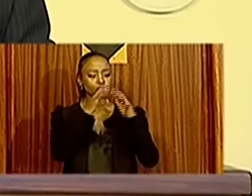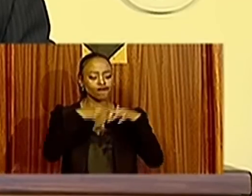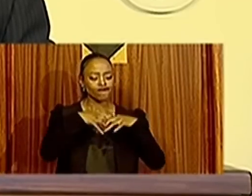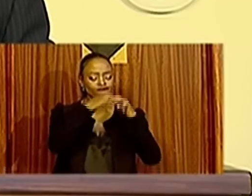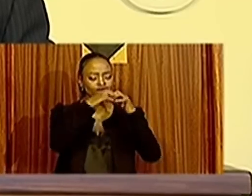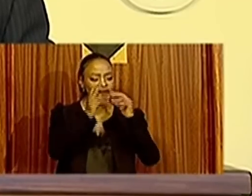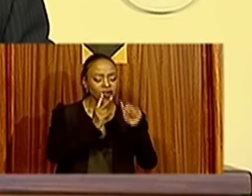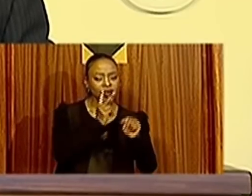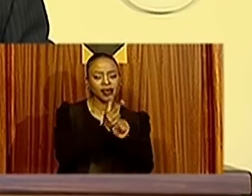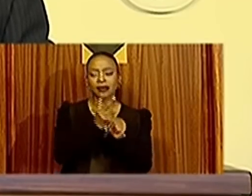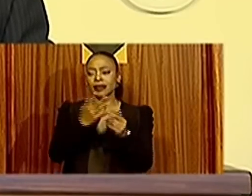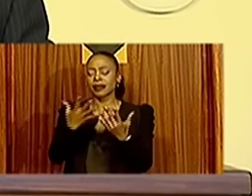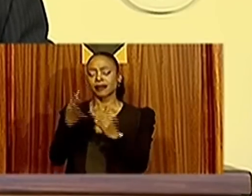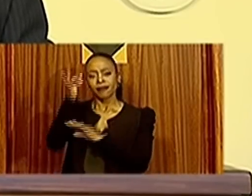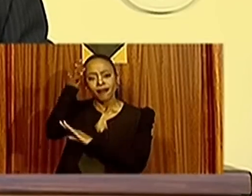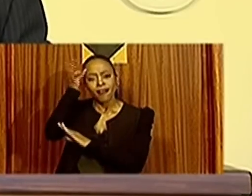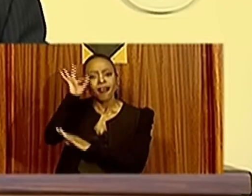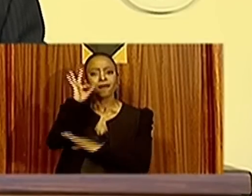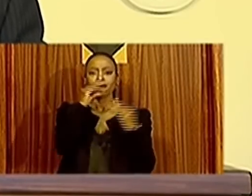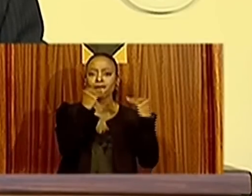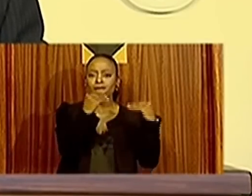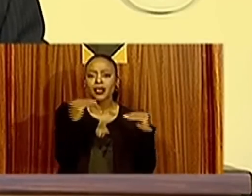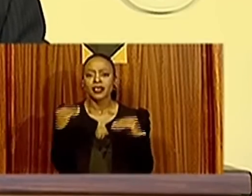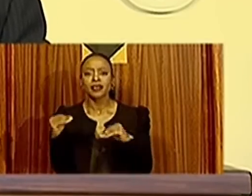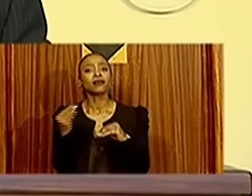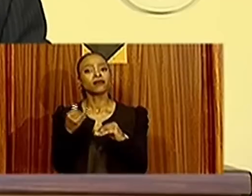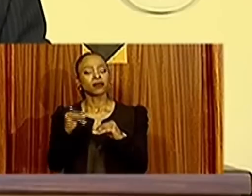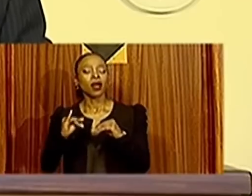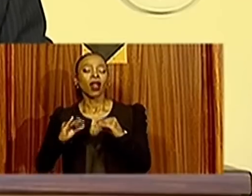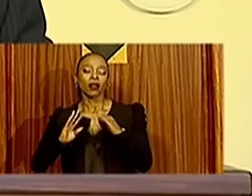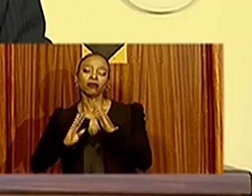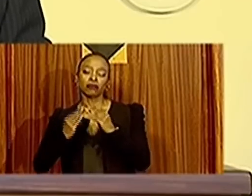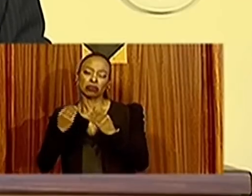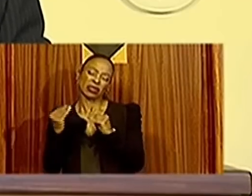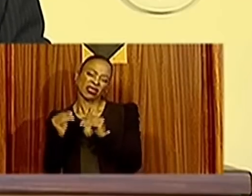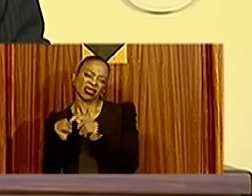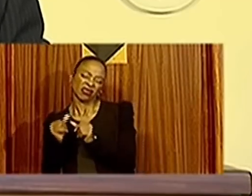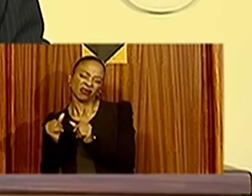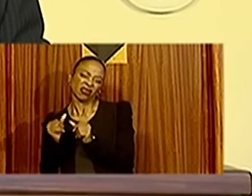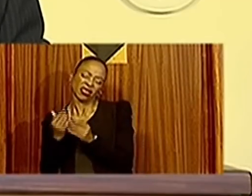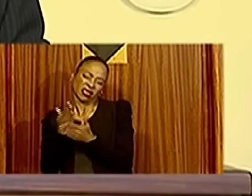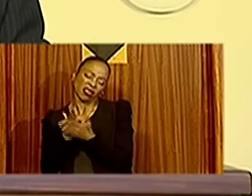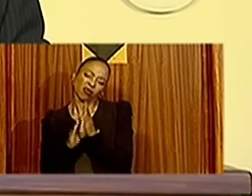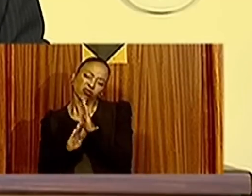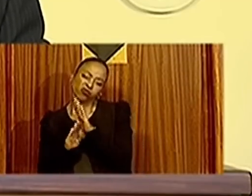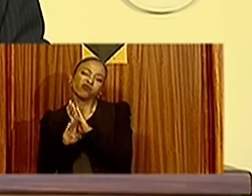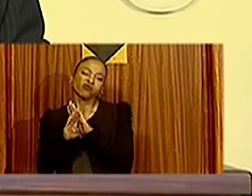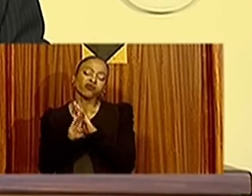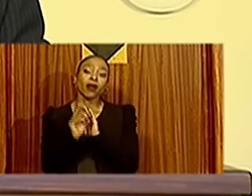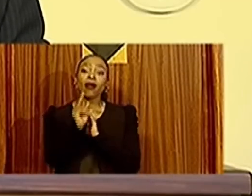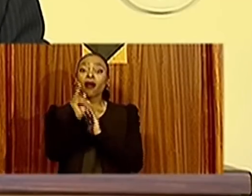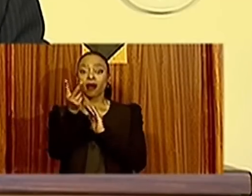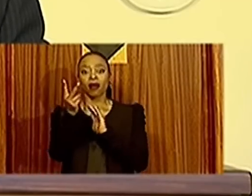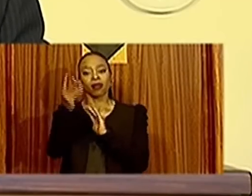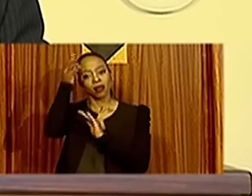state-owned enterprises that are still being rebuilt, and a number of other public